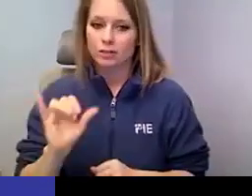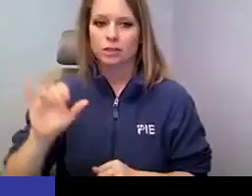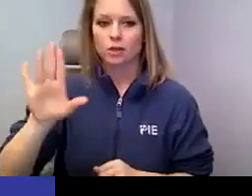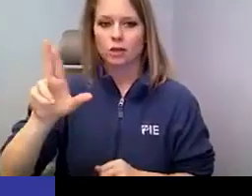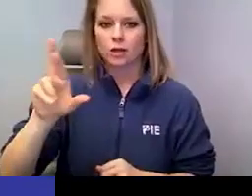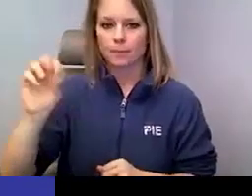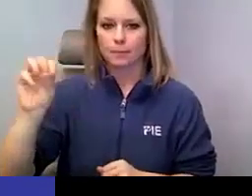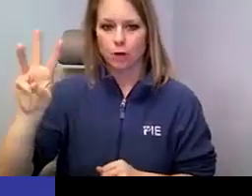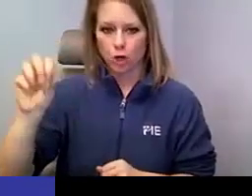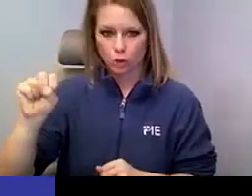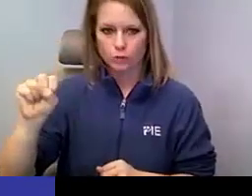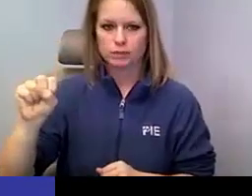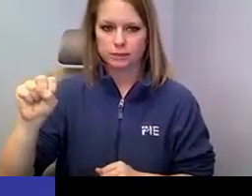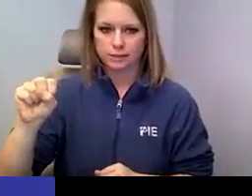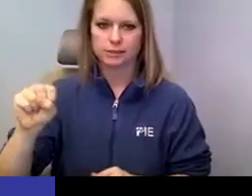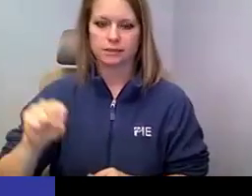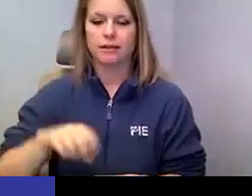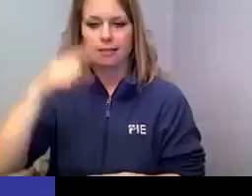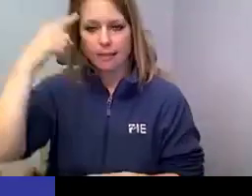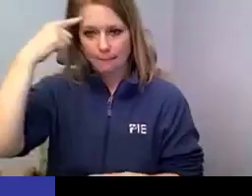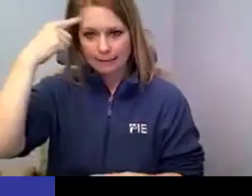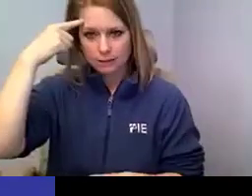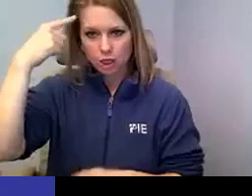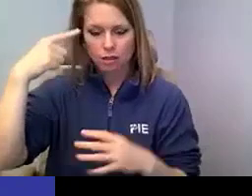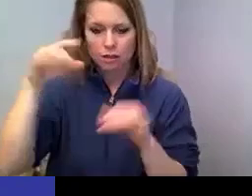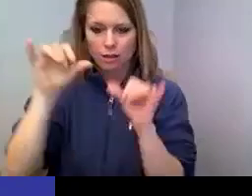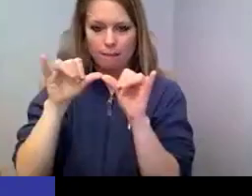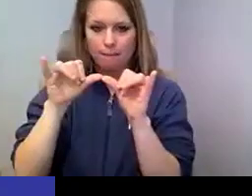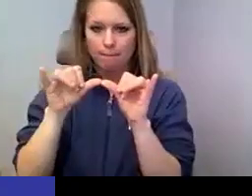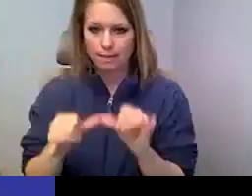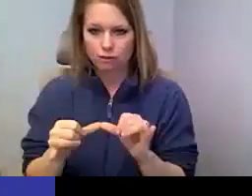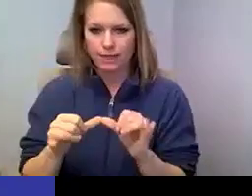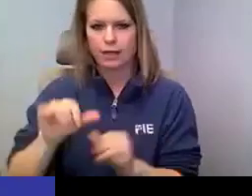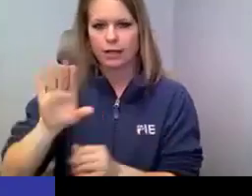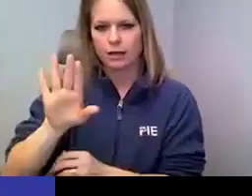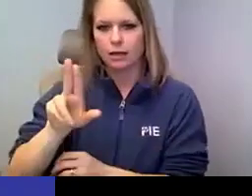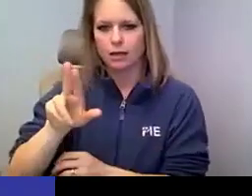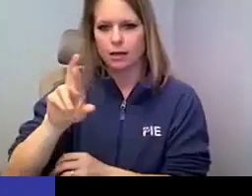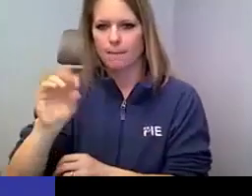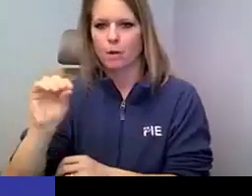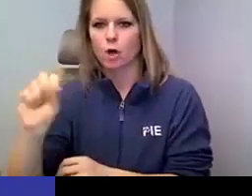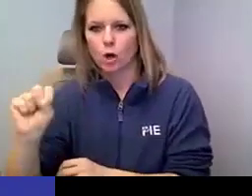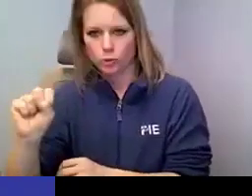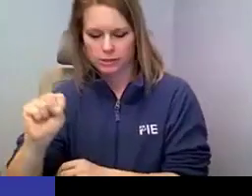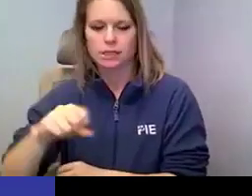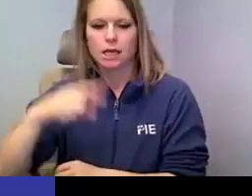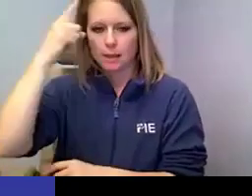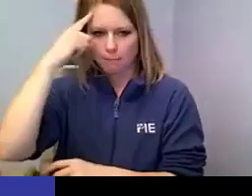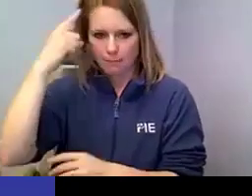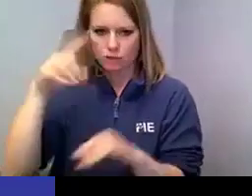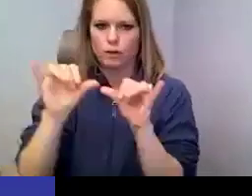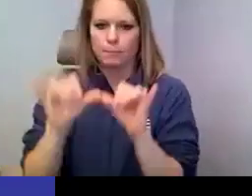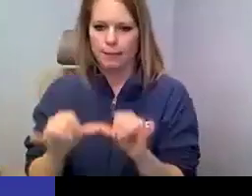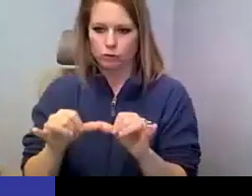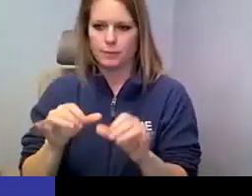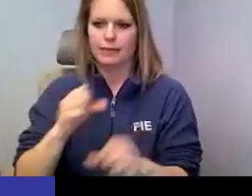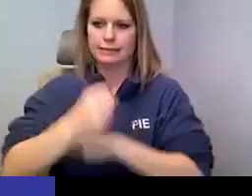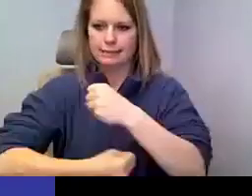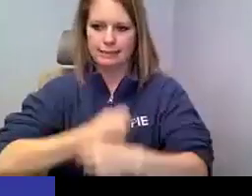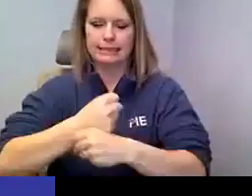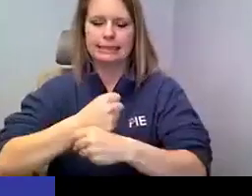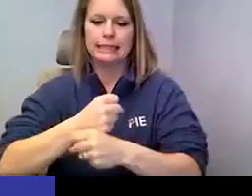Measurement Yearbook is published annually with updated information on new tools, current tools, and it's